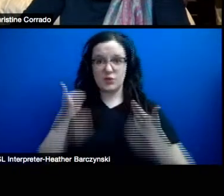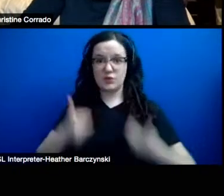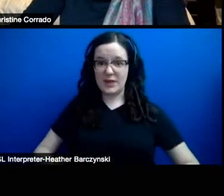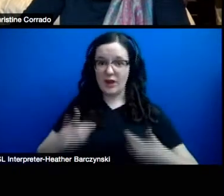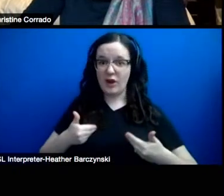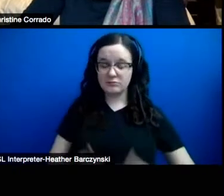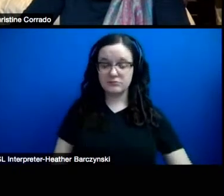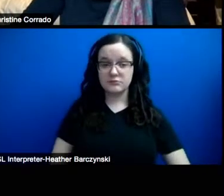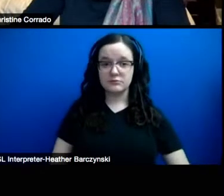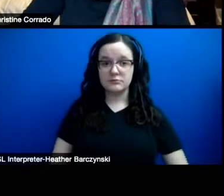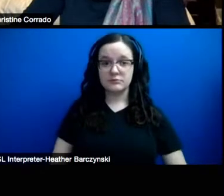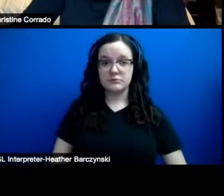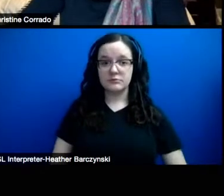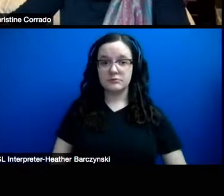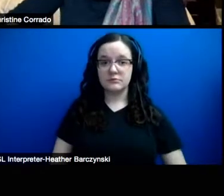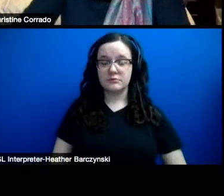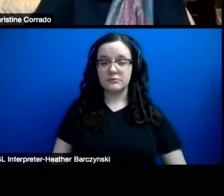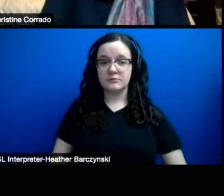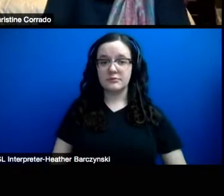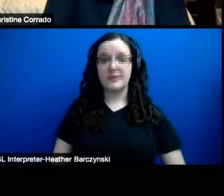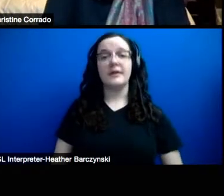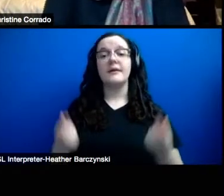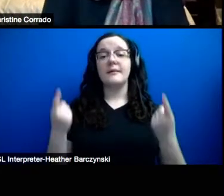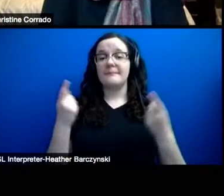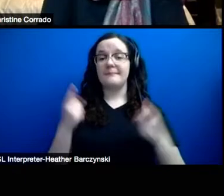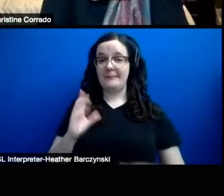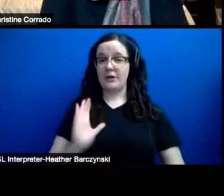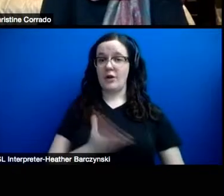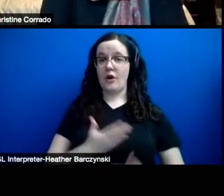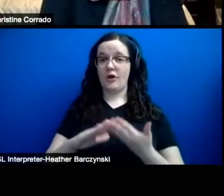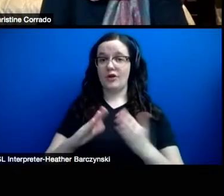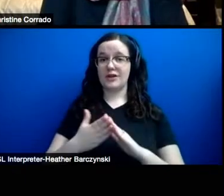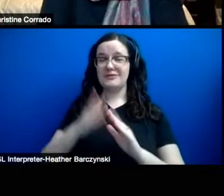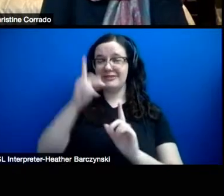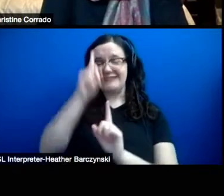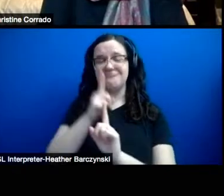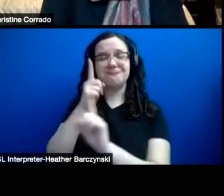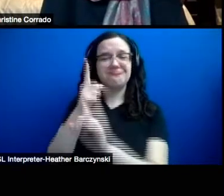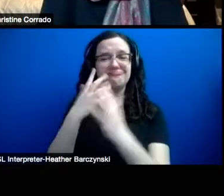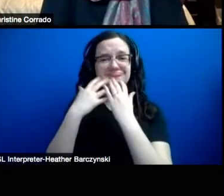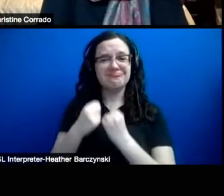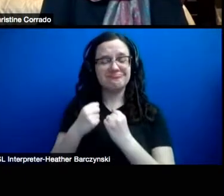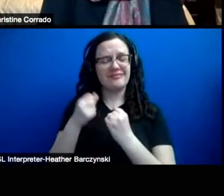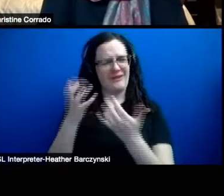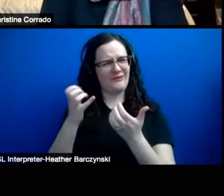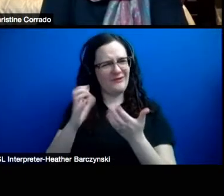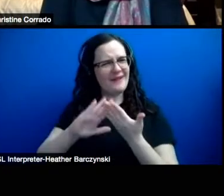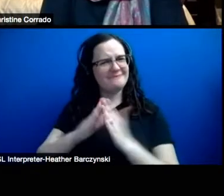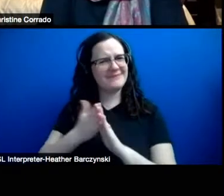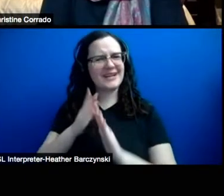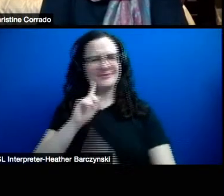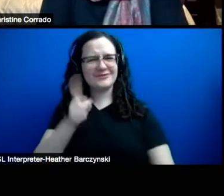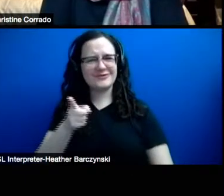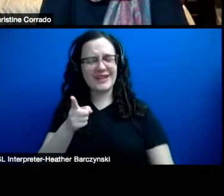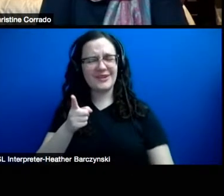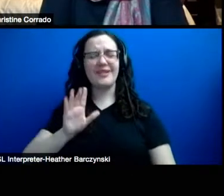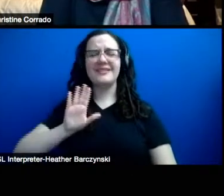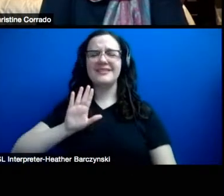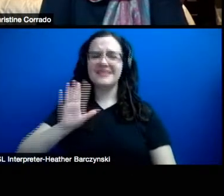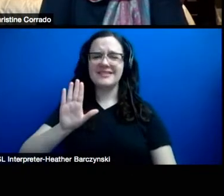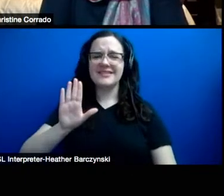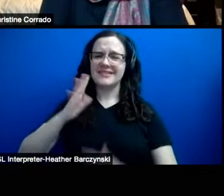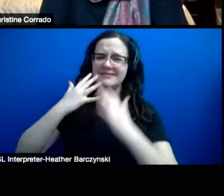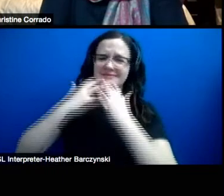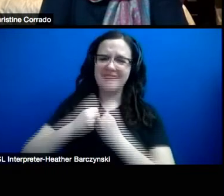But if we are to turn our community ideals into reality and maintain those ideals in the real